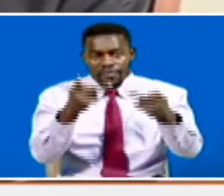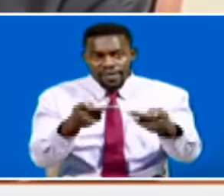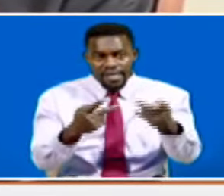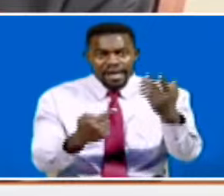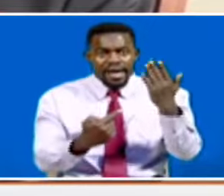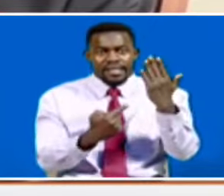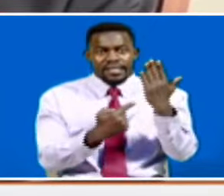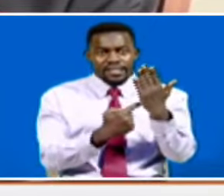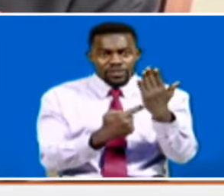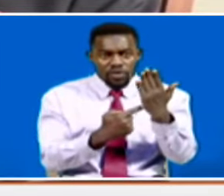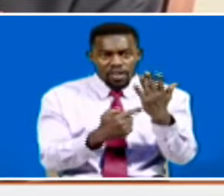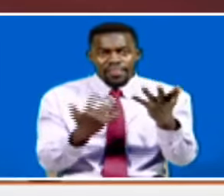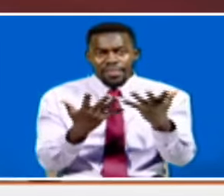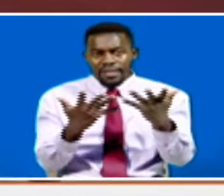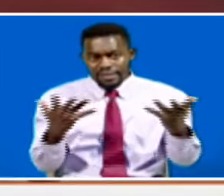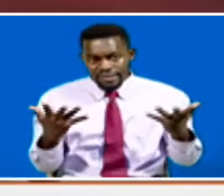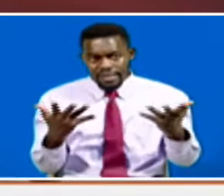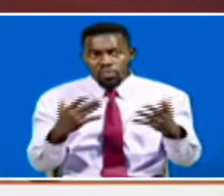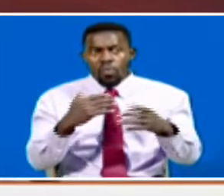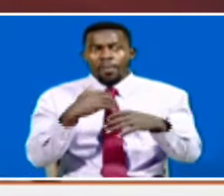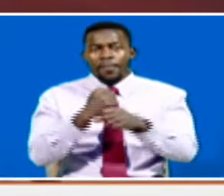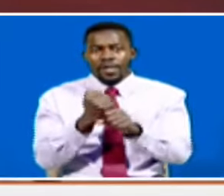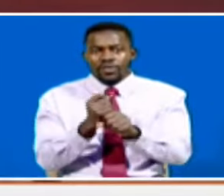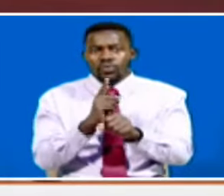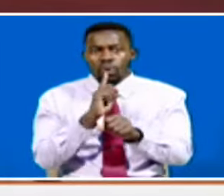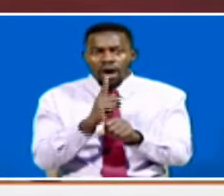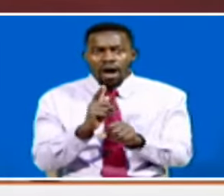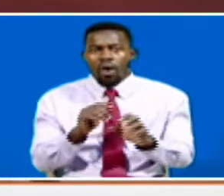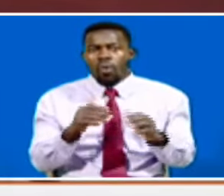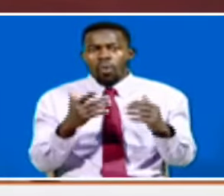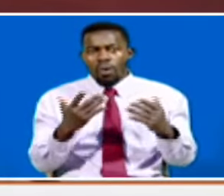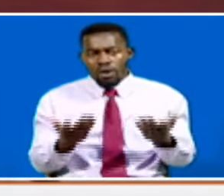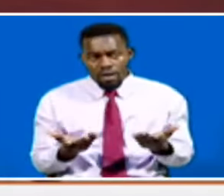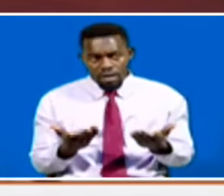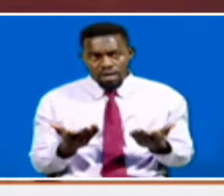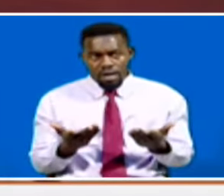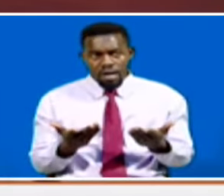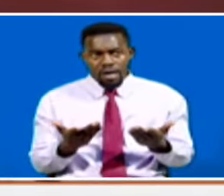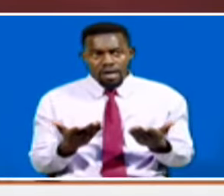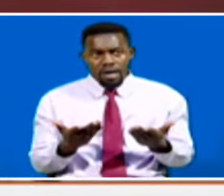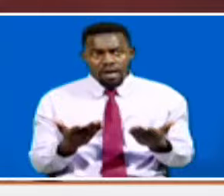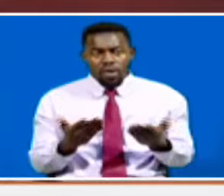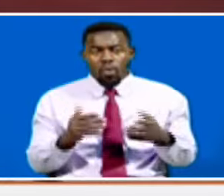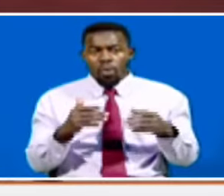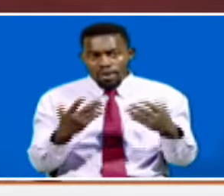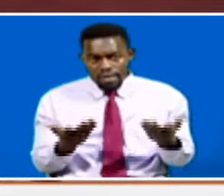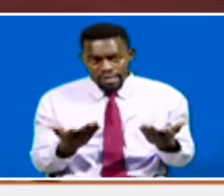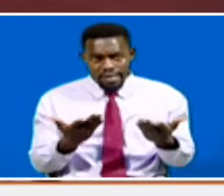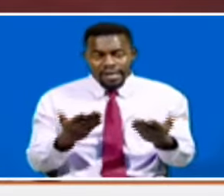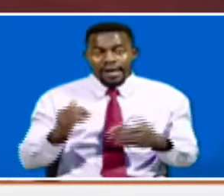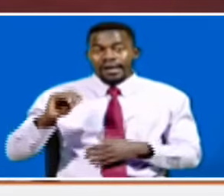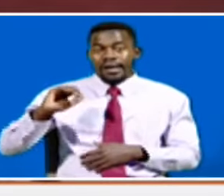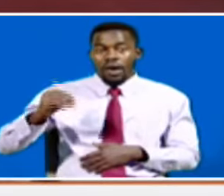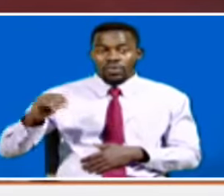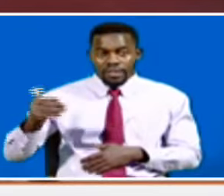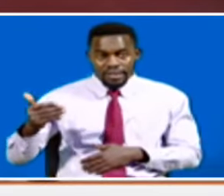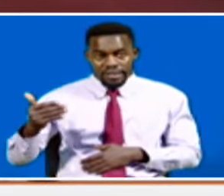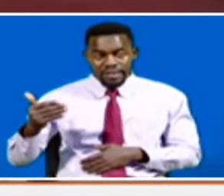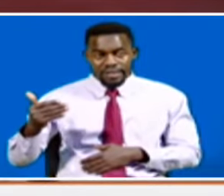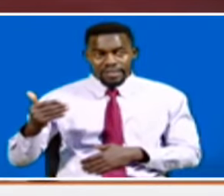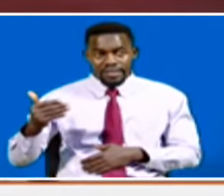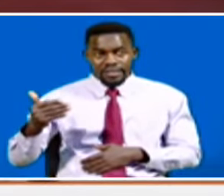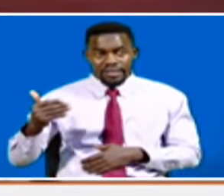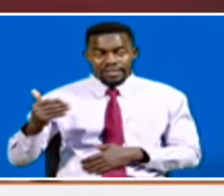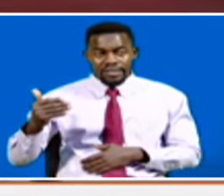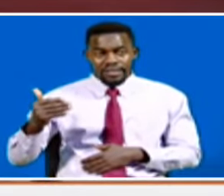digital gadgets to allow and to enable the officers, particularly the county commissioners, to